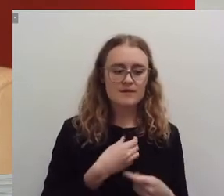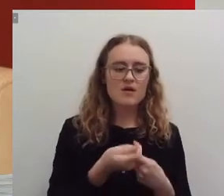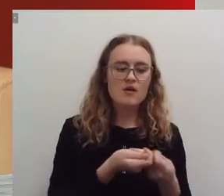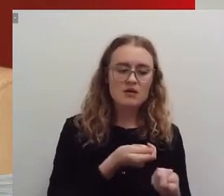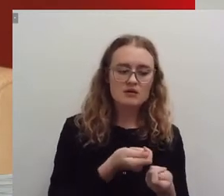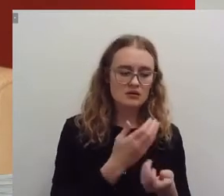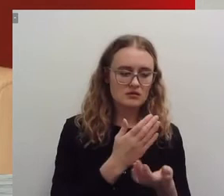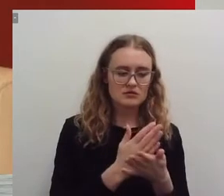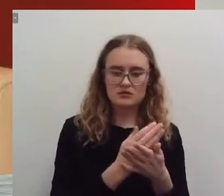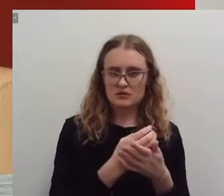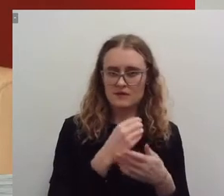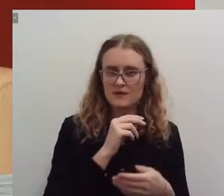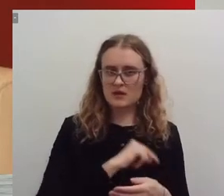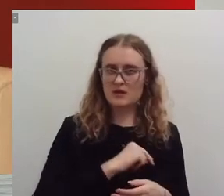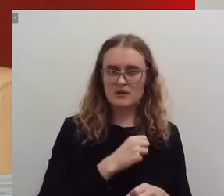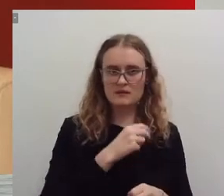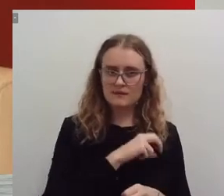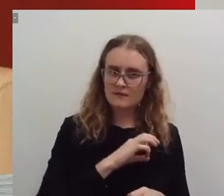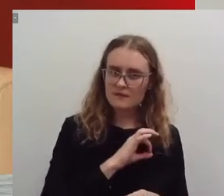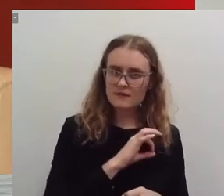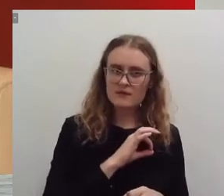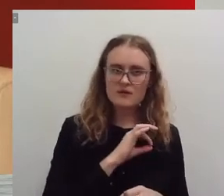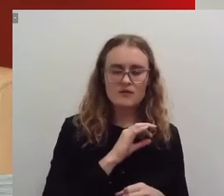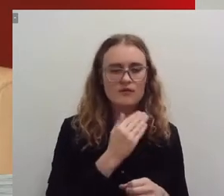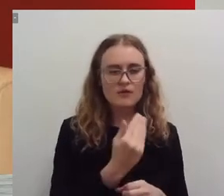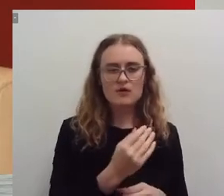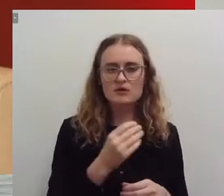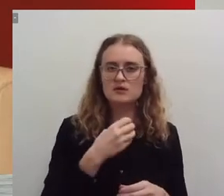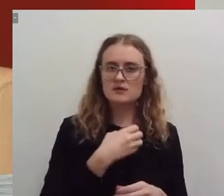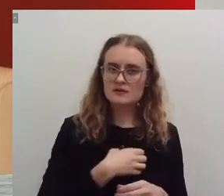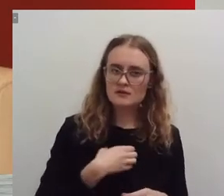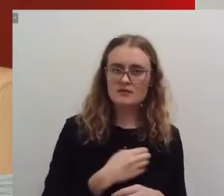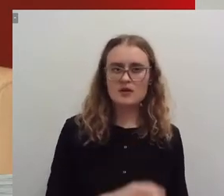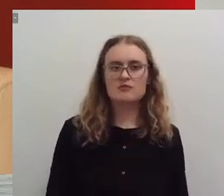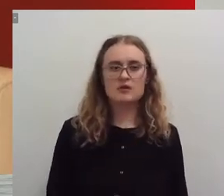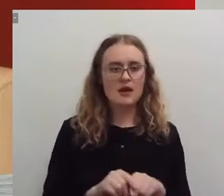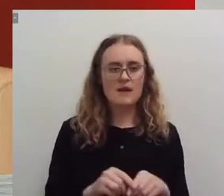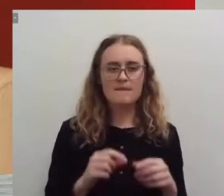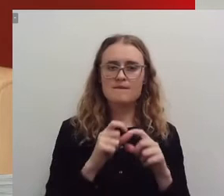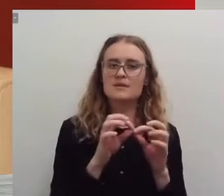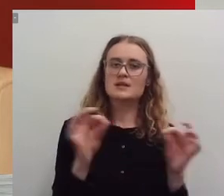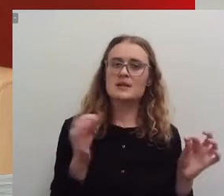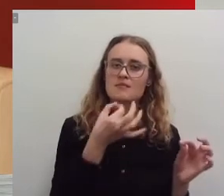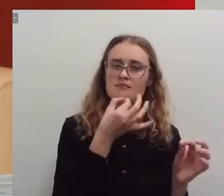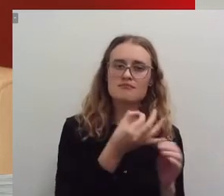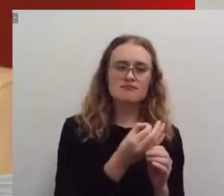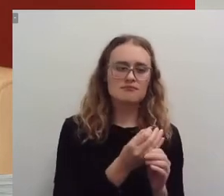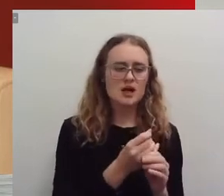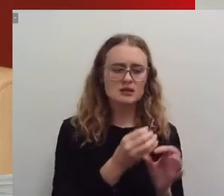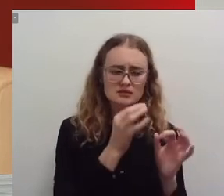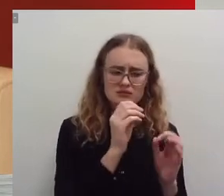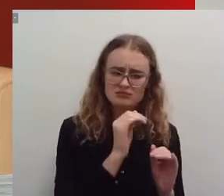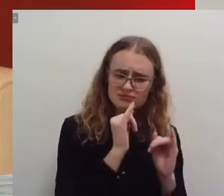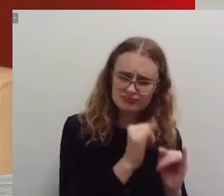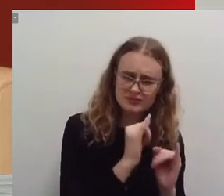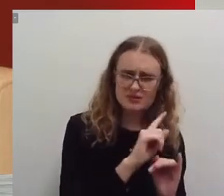And yeah, I think that was the main idea. And as soon as we make an interest and show the